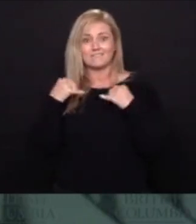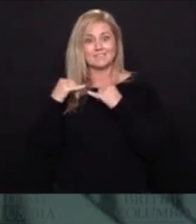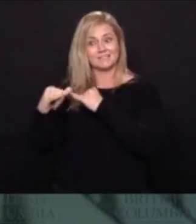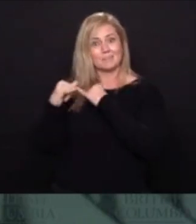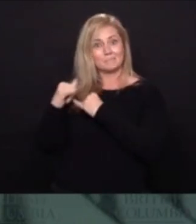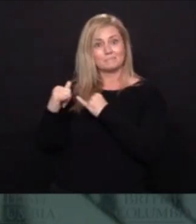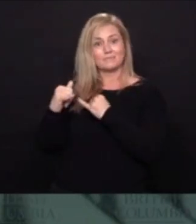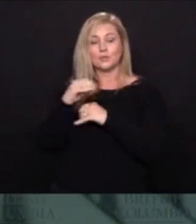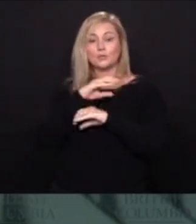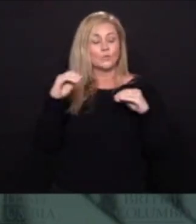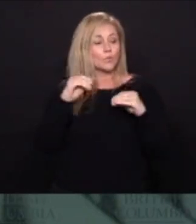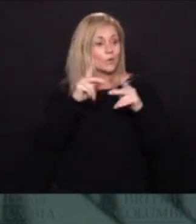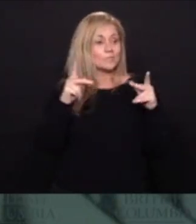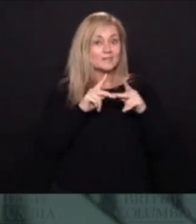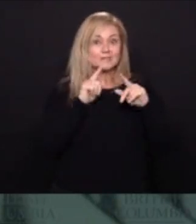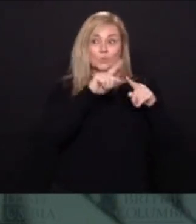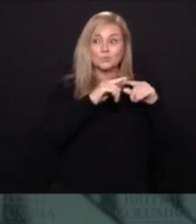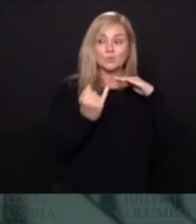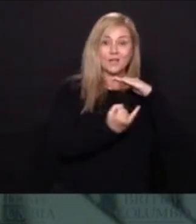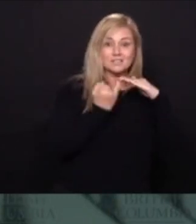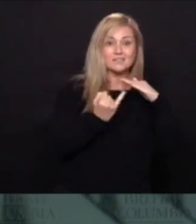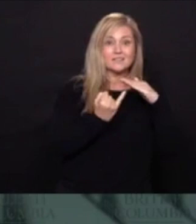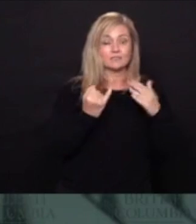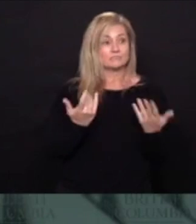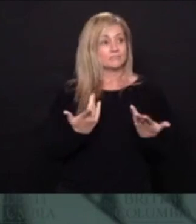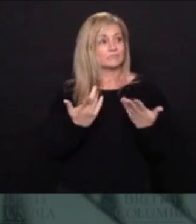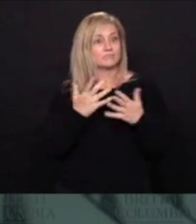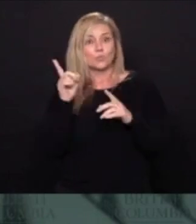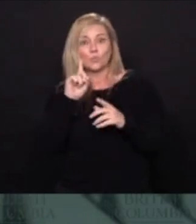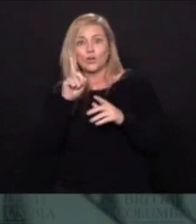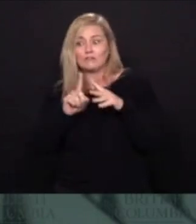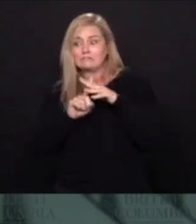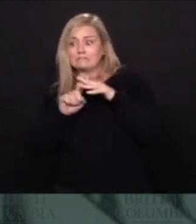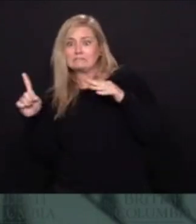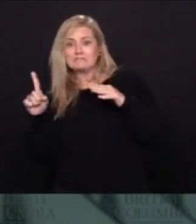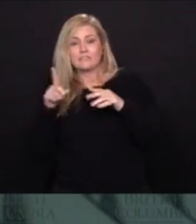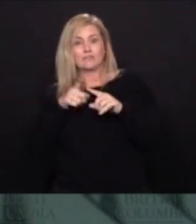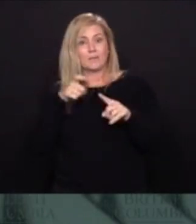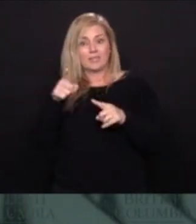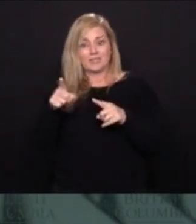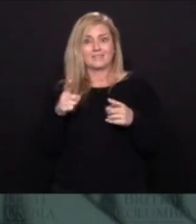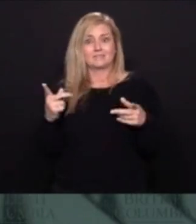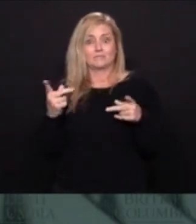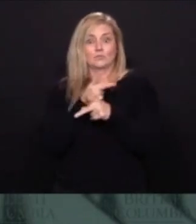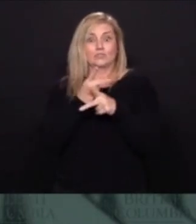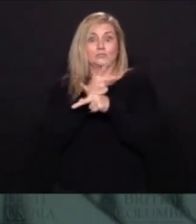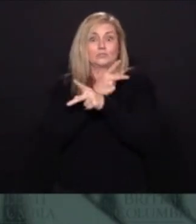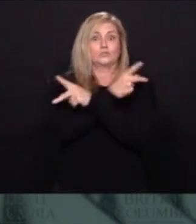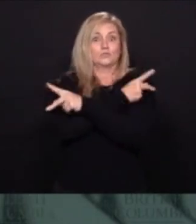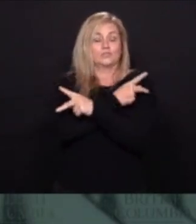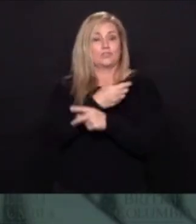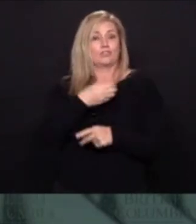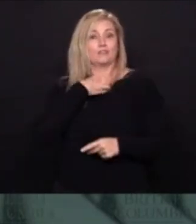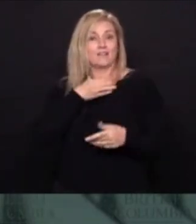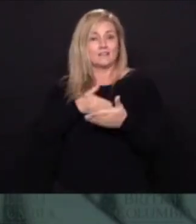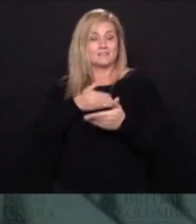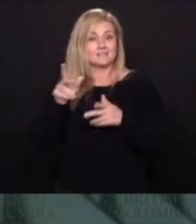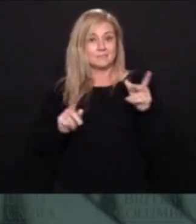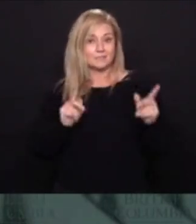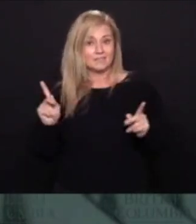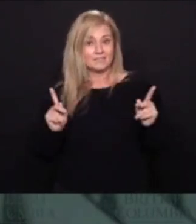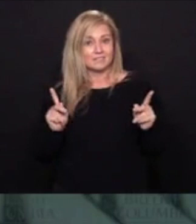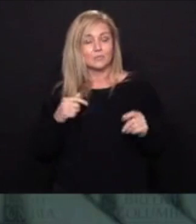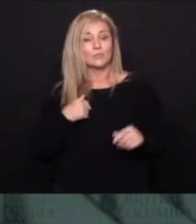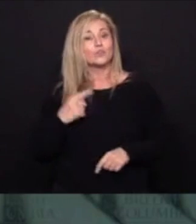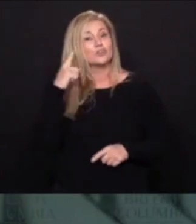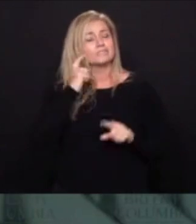no place to isolate, no rest or relief from this growing global threat. We have heard from